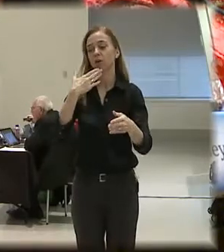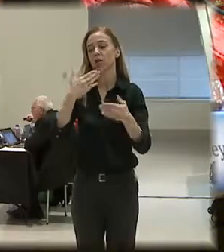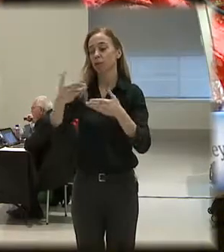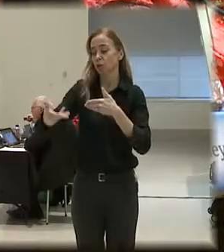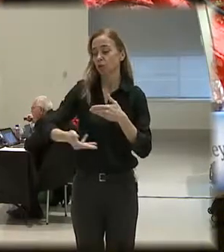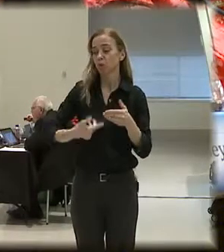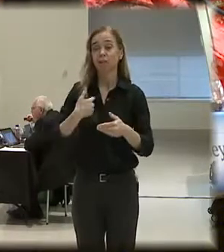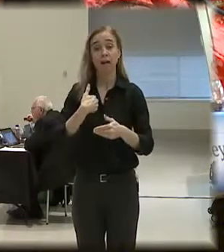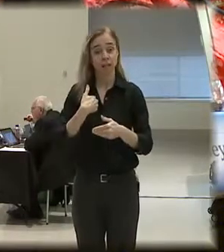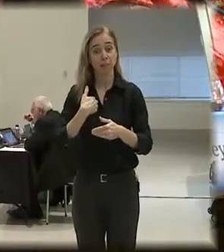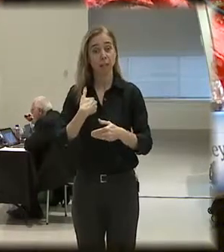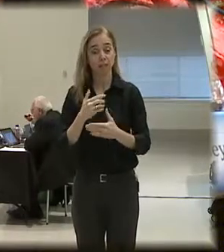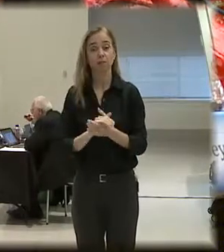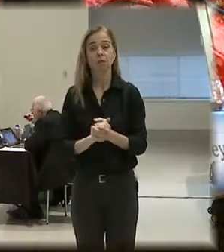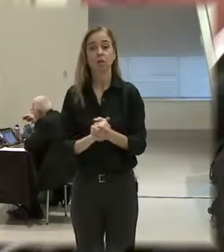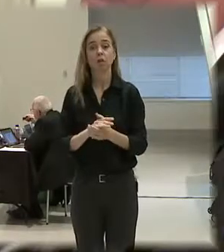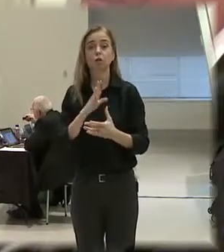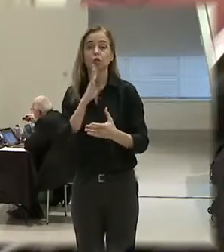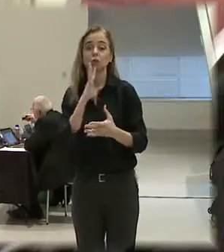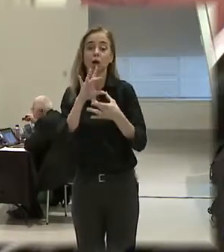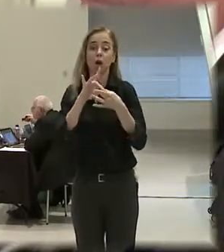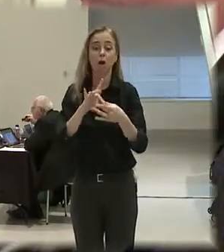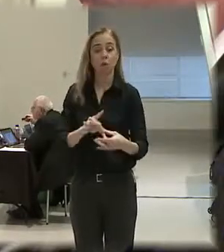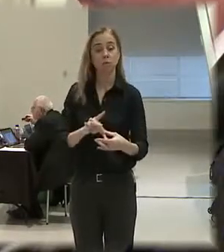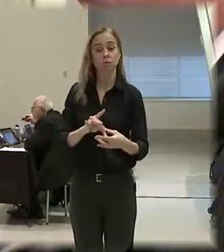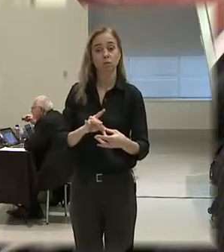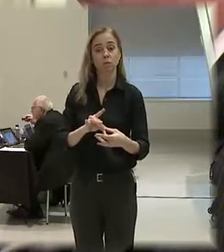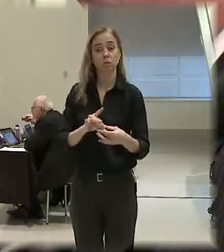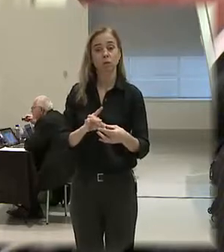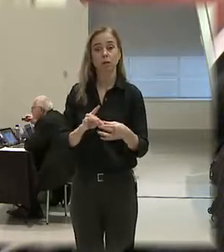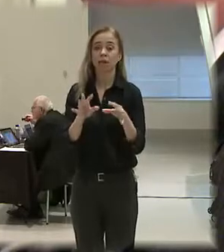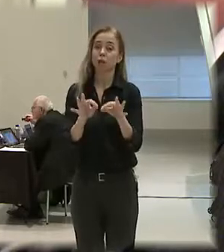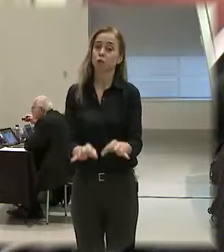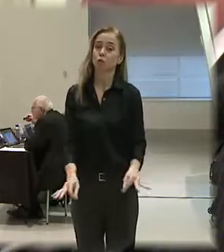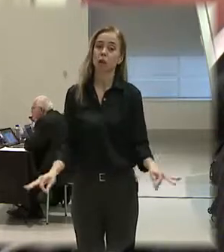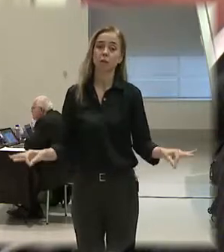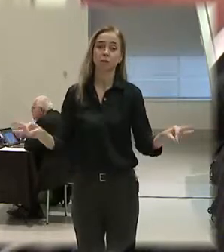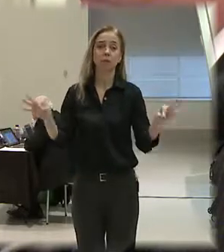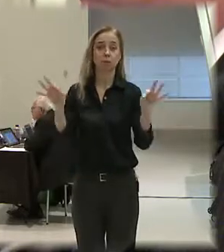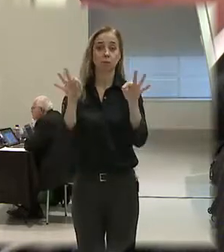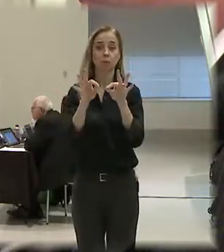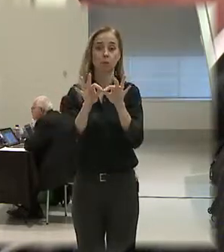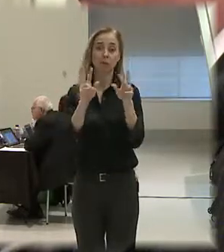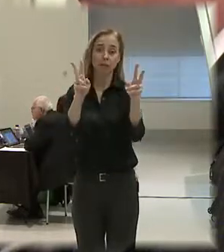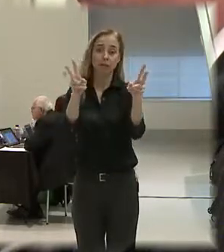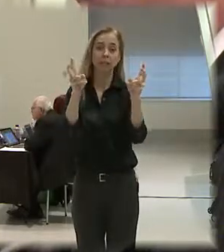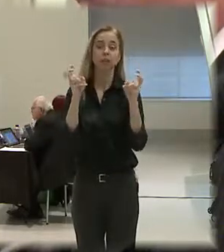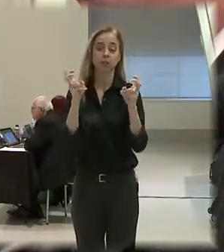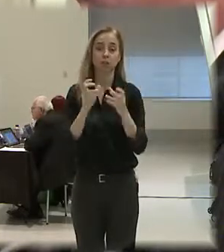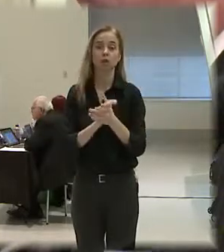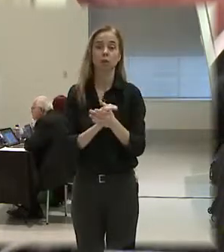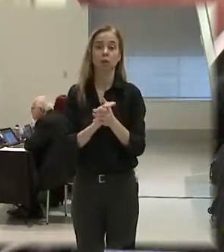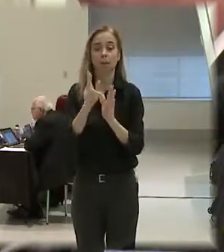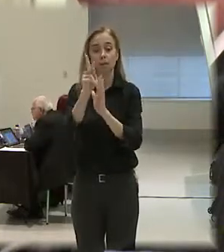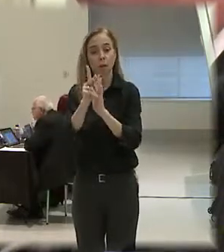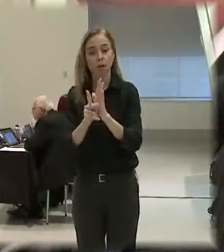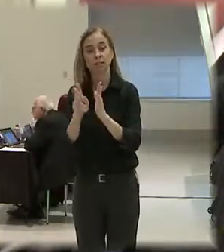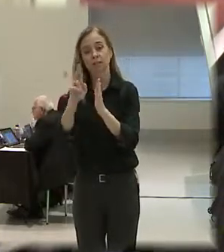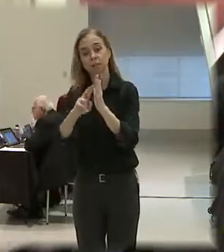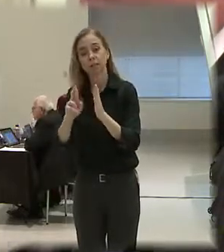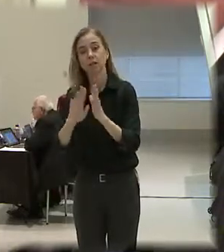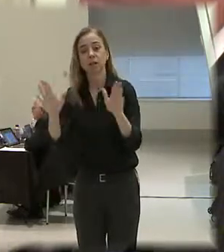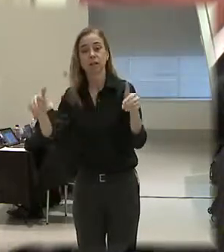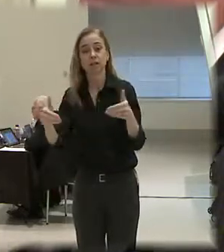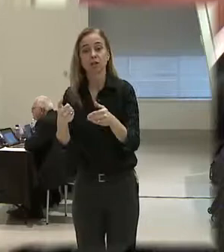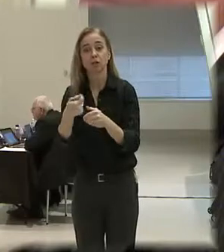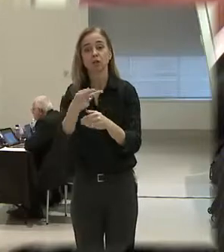me to talk on this incredibly important issue on use of force, research, and policies. I want to introduce